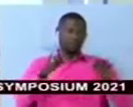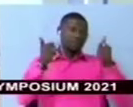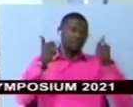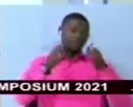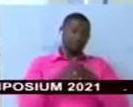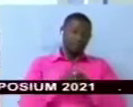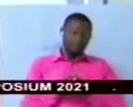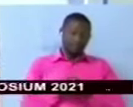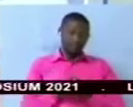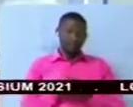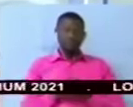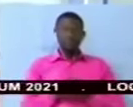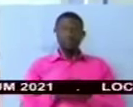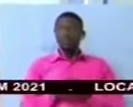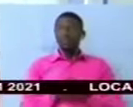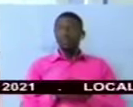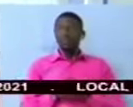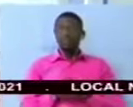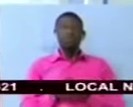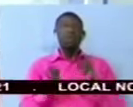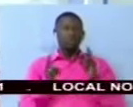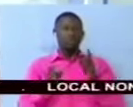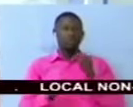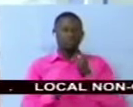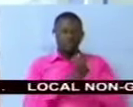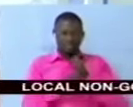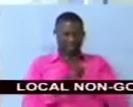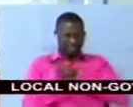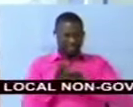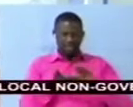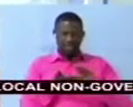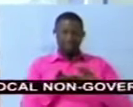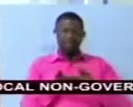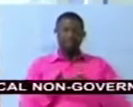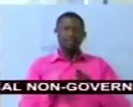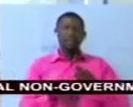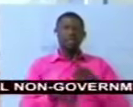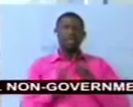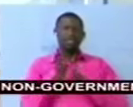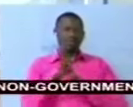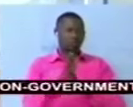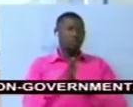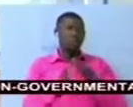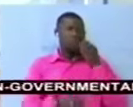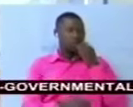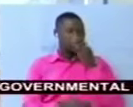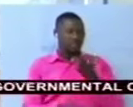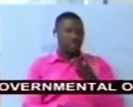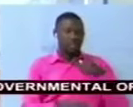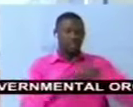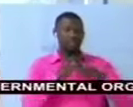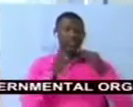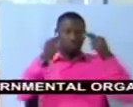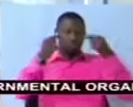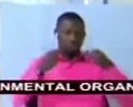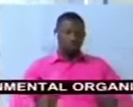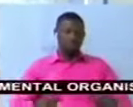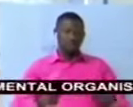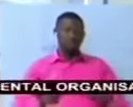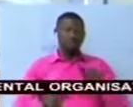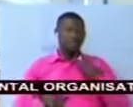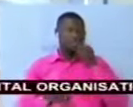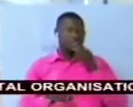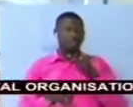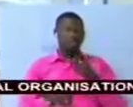and okay, let's clarify this. So when you said in your statement that those whom I saw doing the